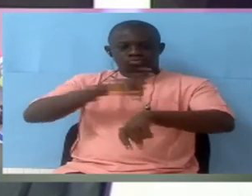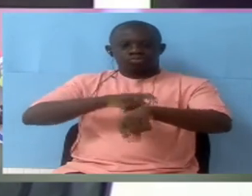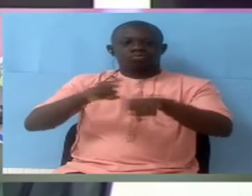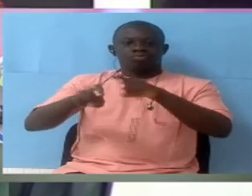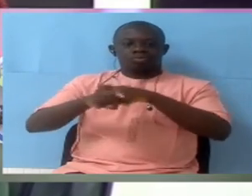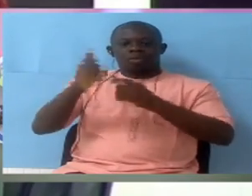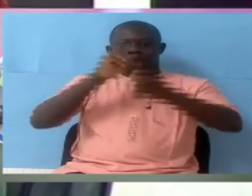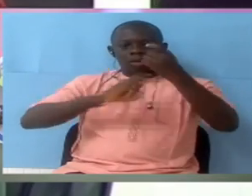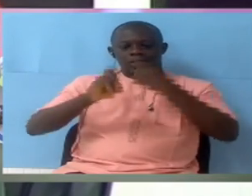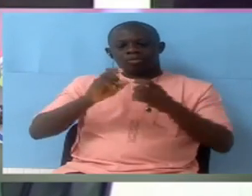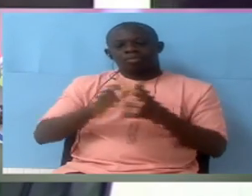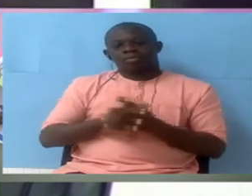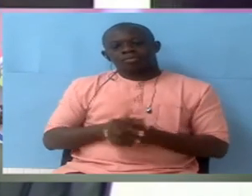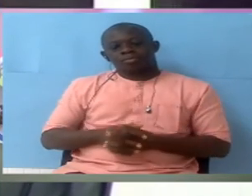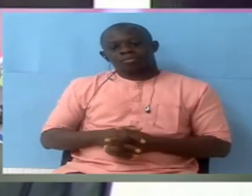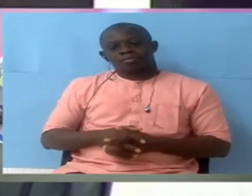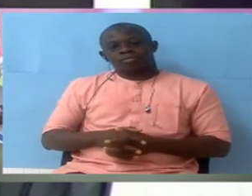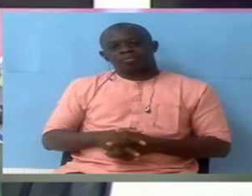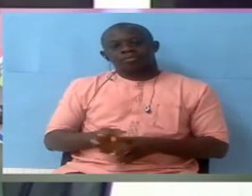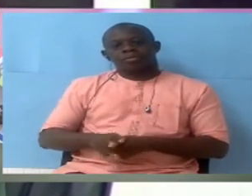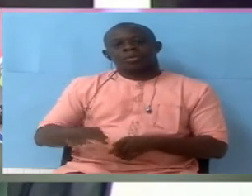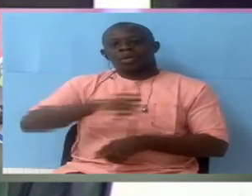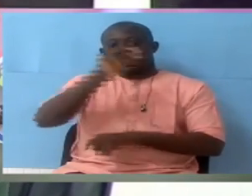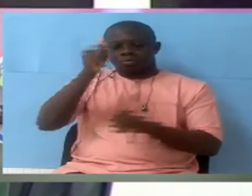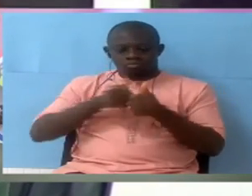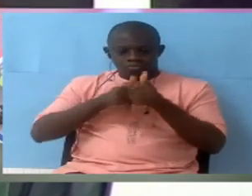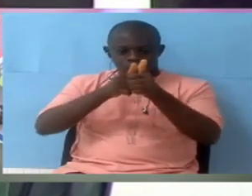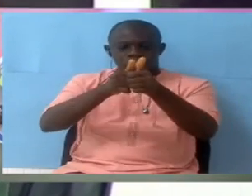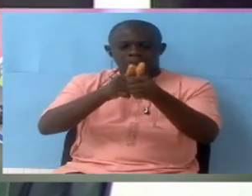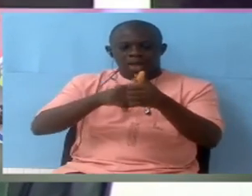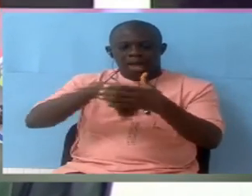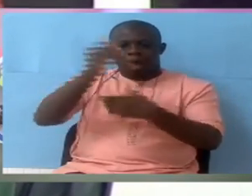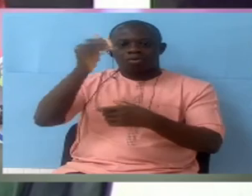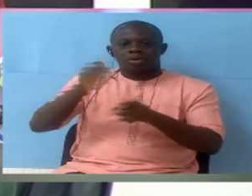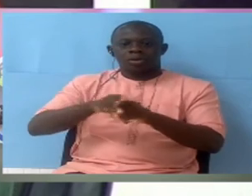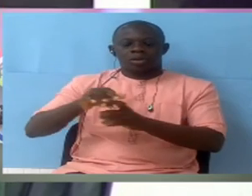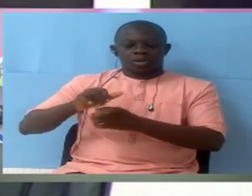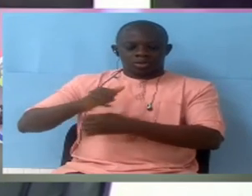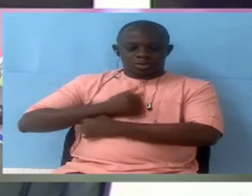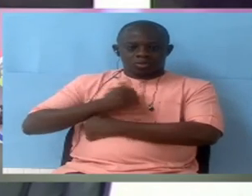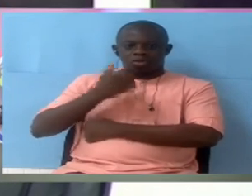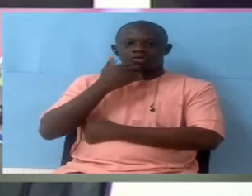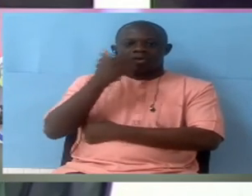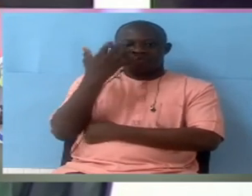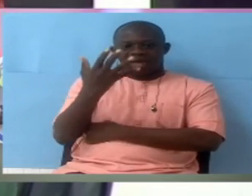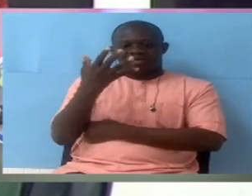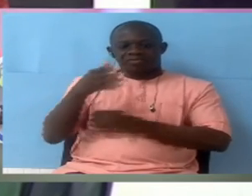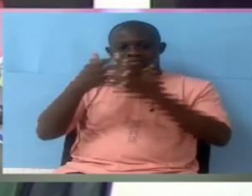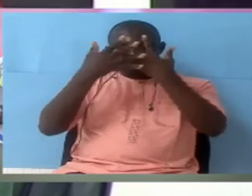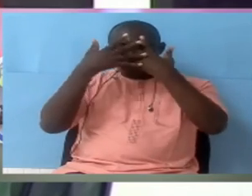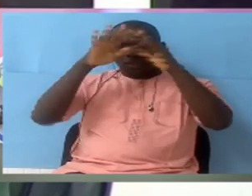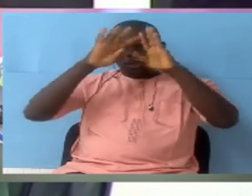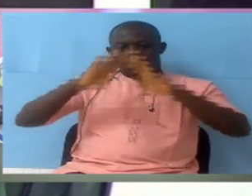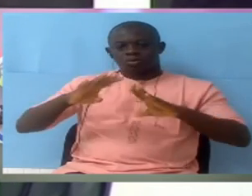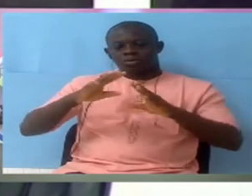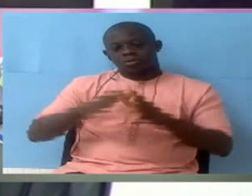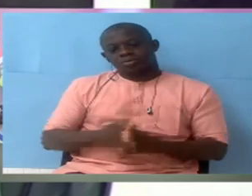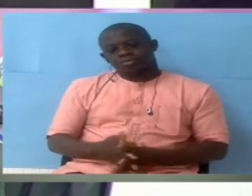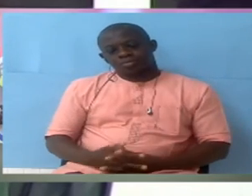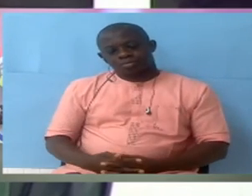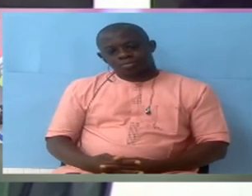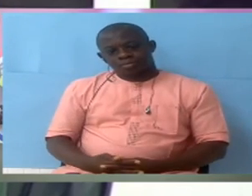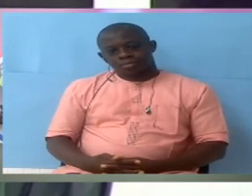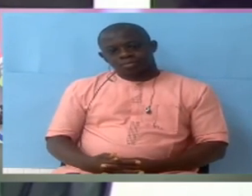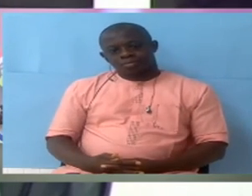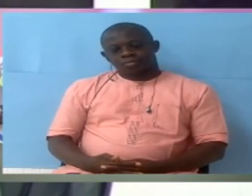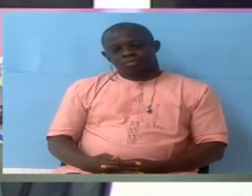ciéné wat. And then I was escorted out to security wing number 5. Lañ may yobu security wing number 5